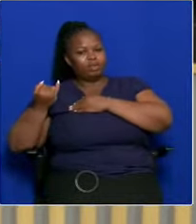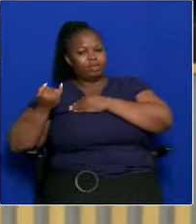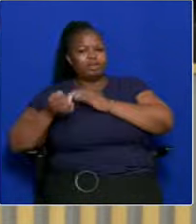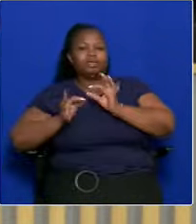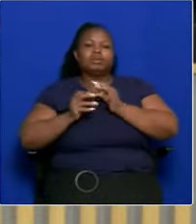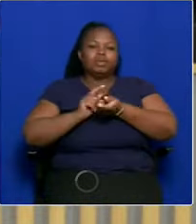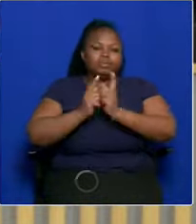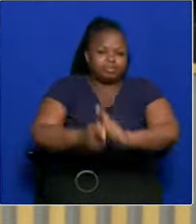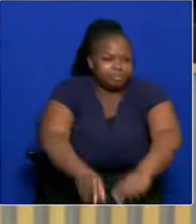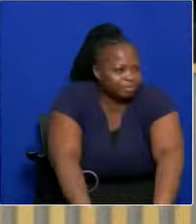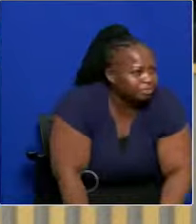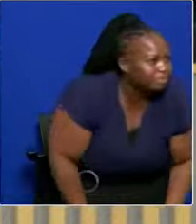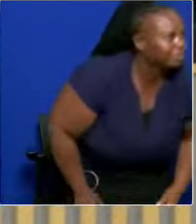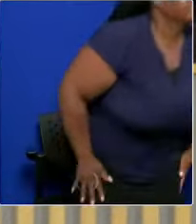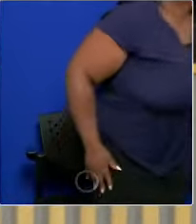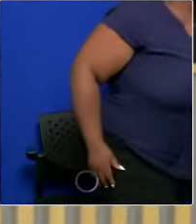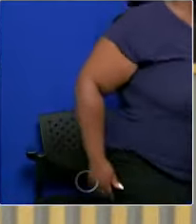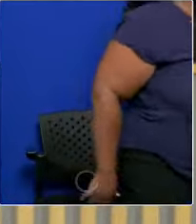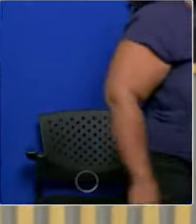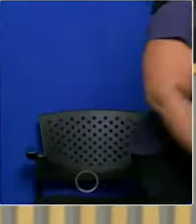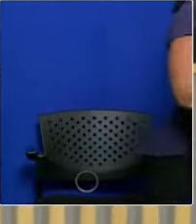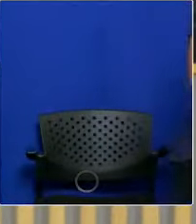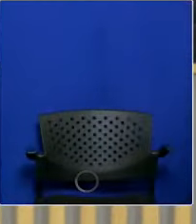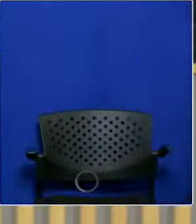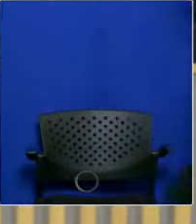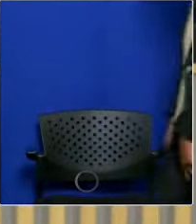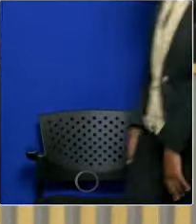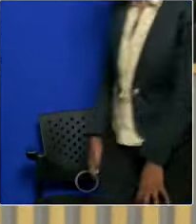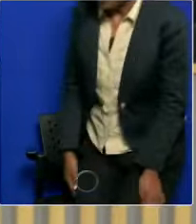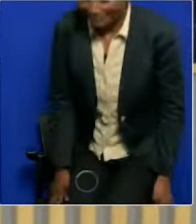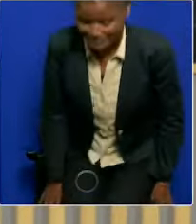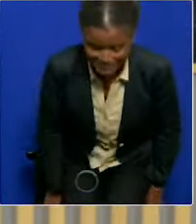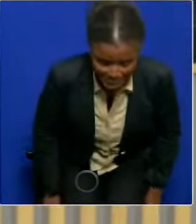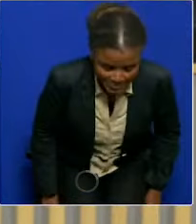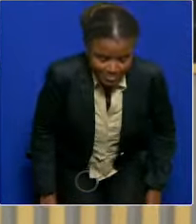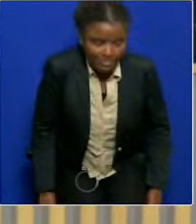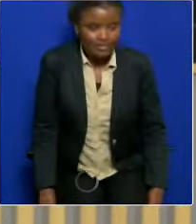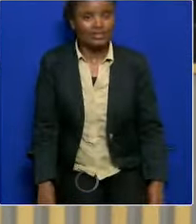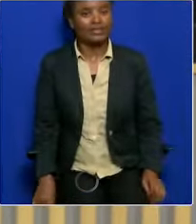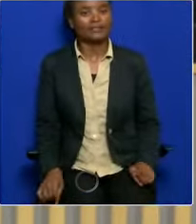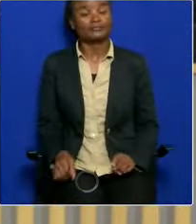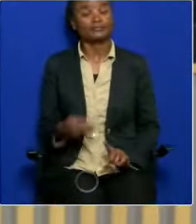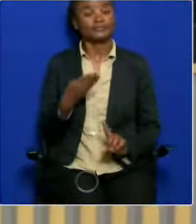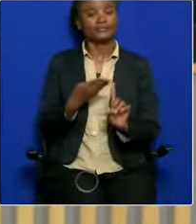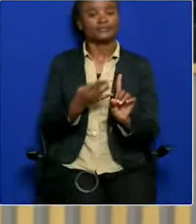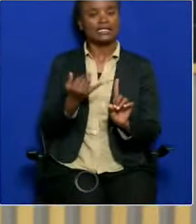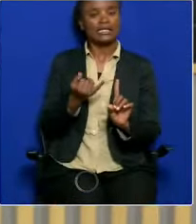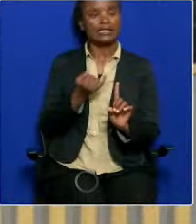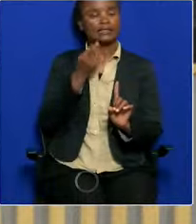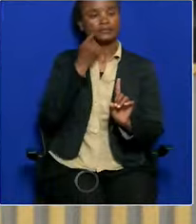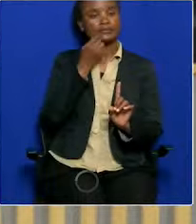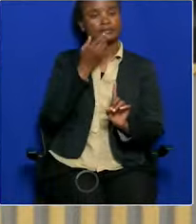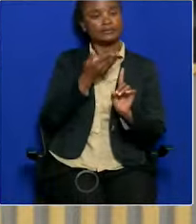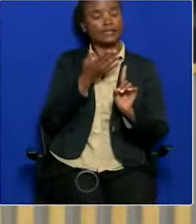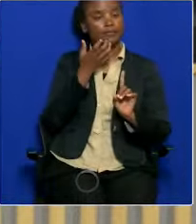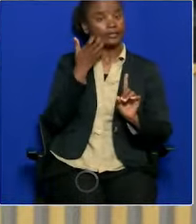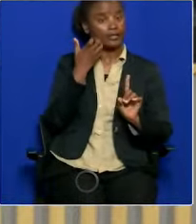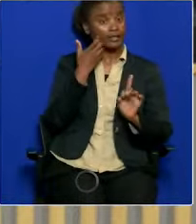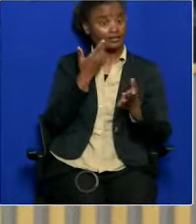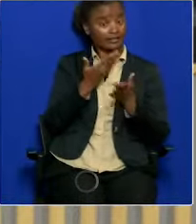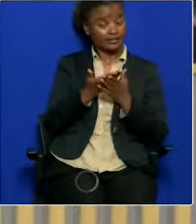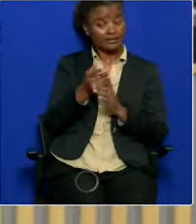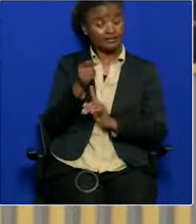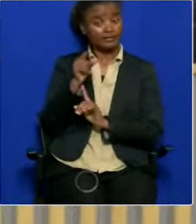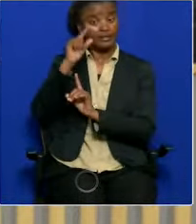like Mr. Matlala can befriend a police officer and